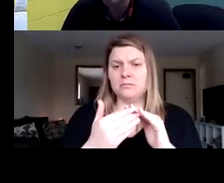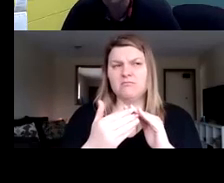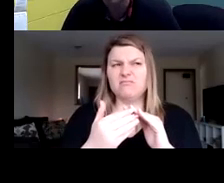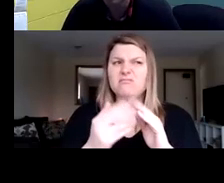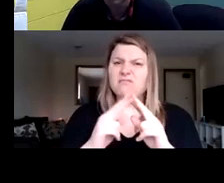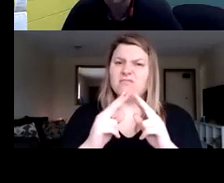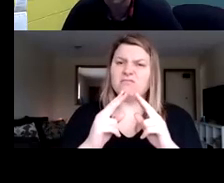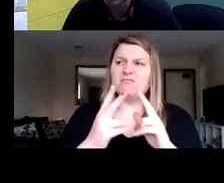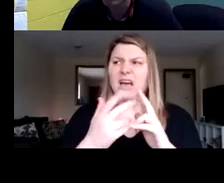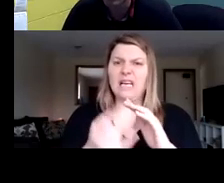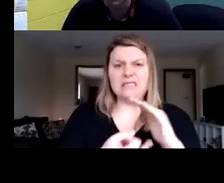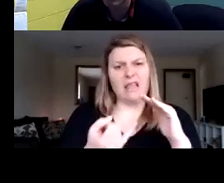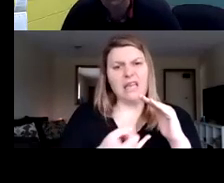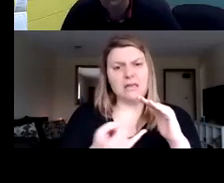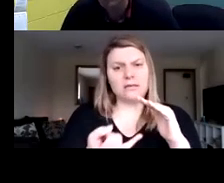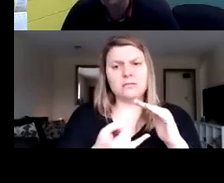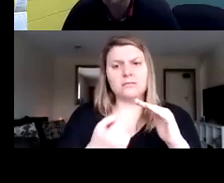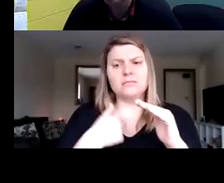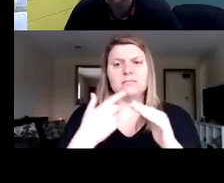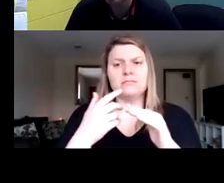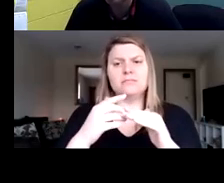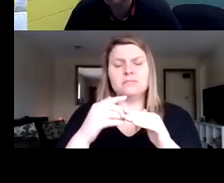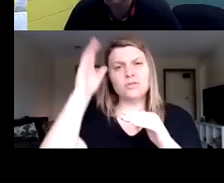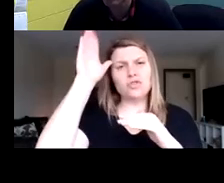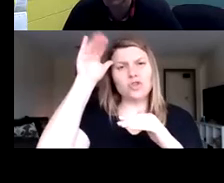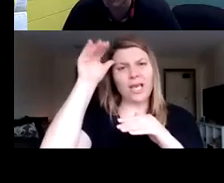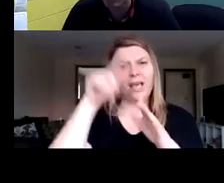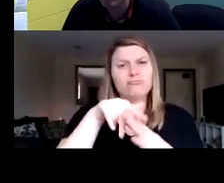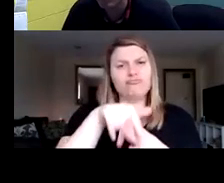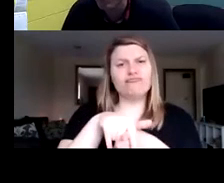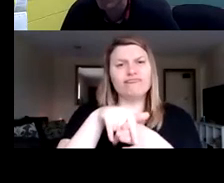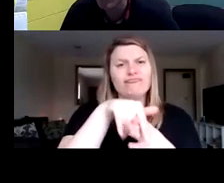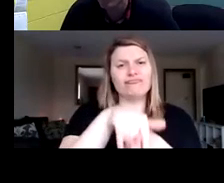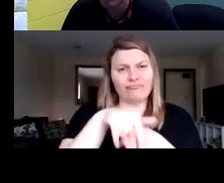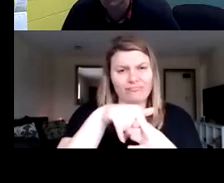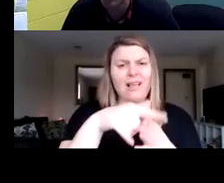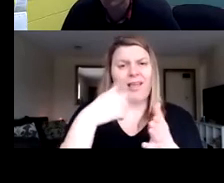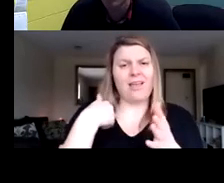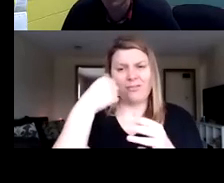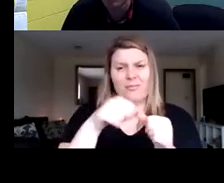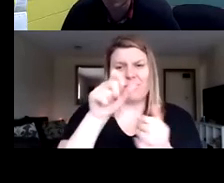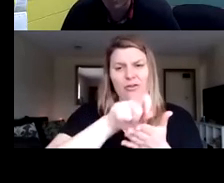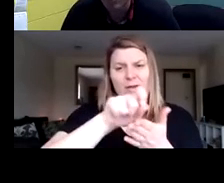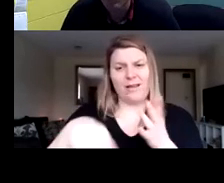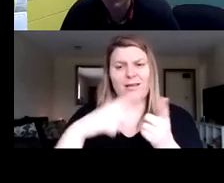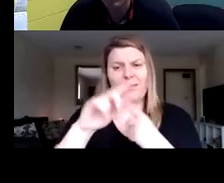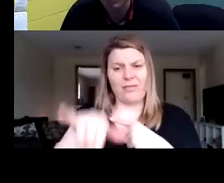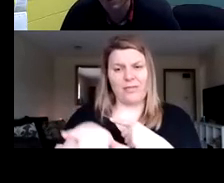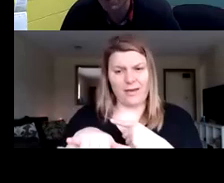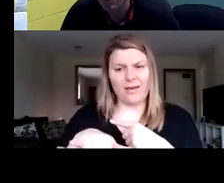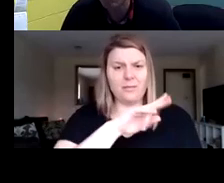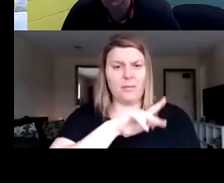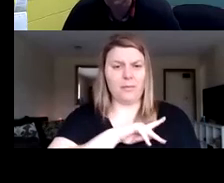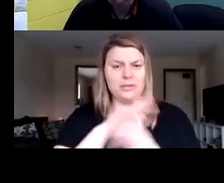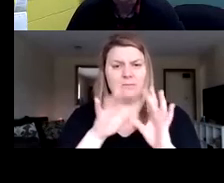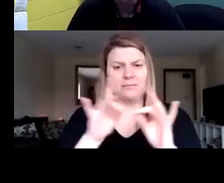isolated. I took a lot of donkey rides. I remember writing about that within my personal